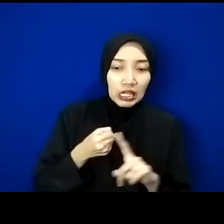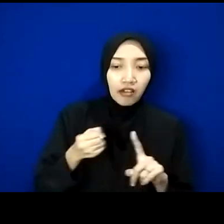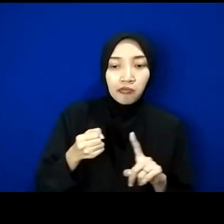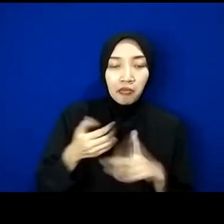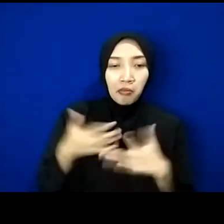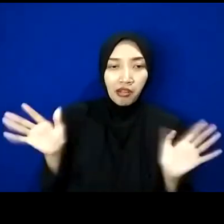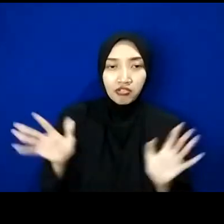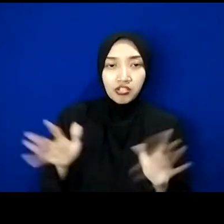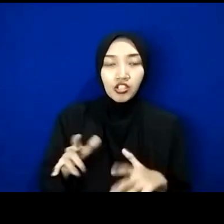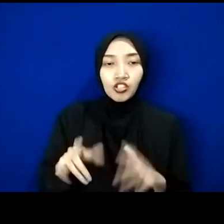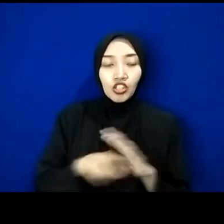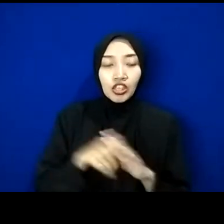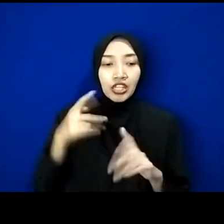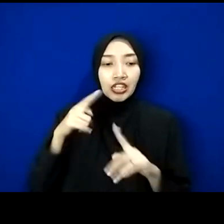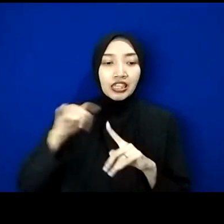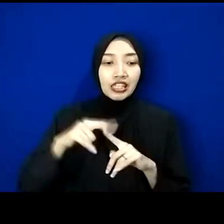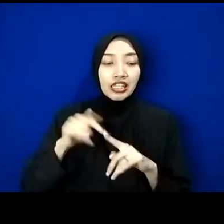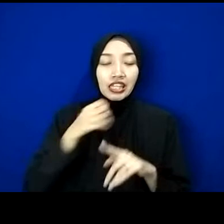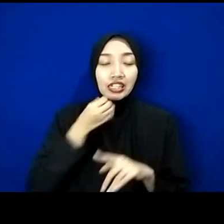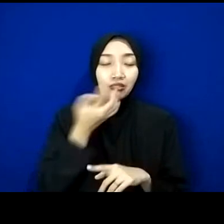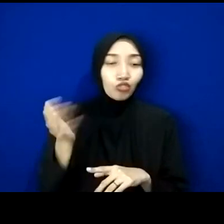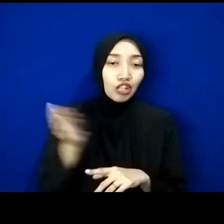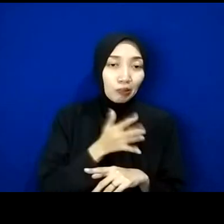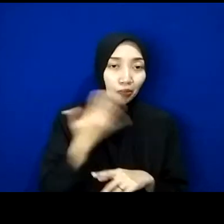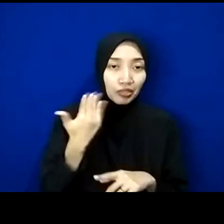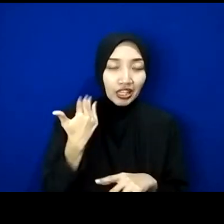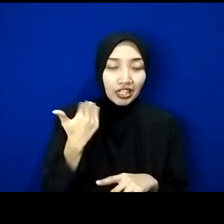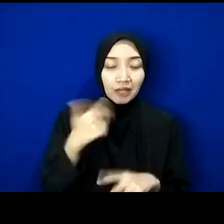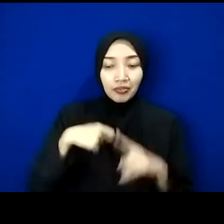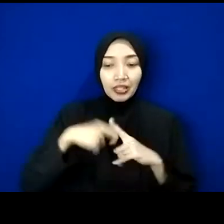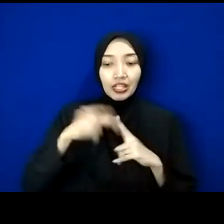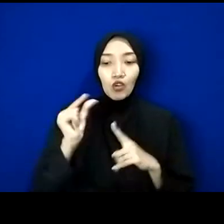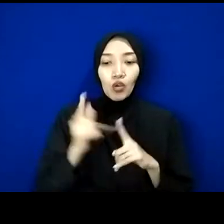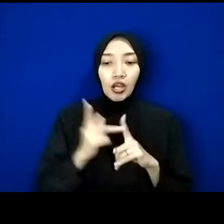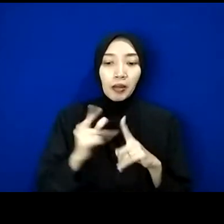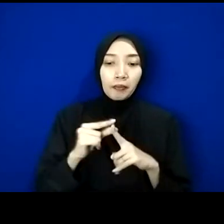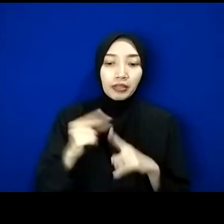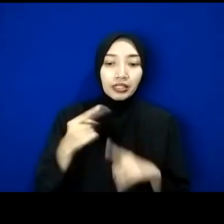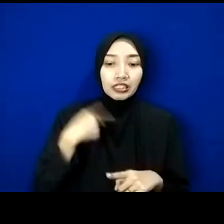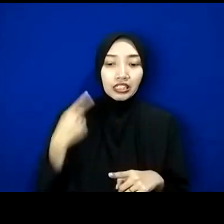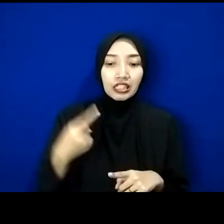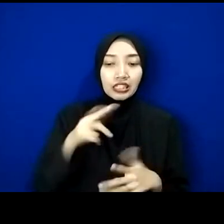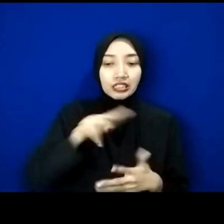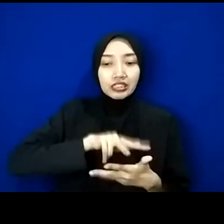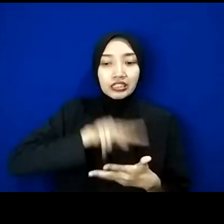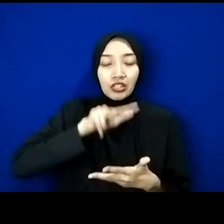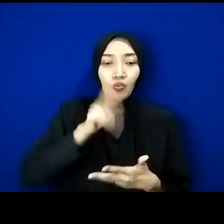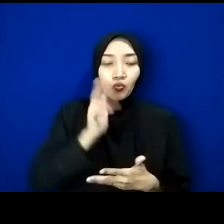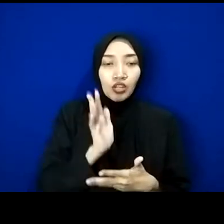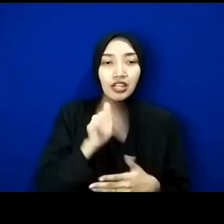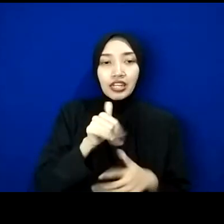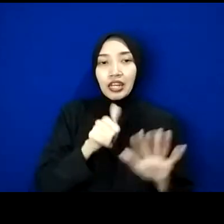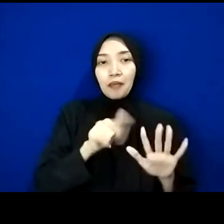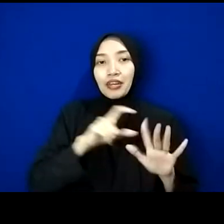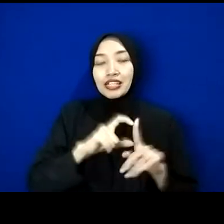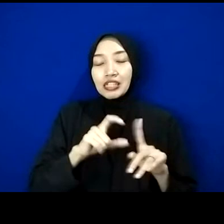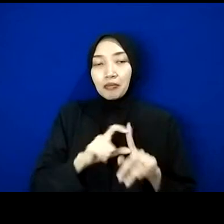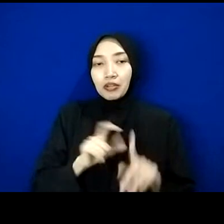code has been passed on December 6th. Then the criminal procedure code will be